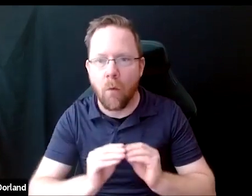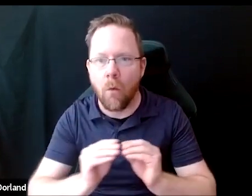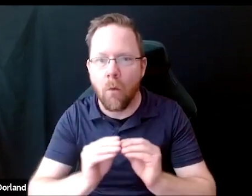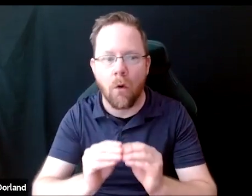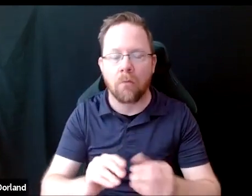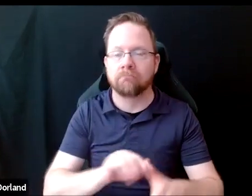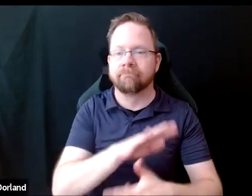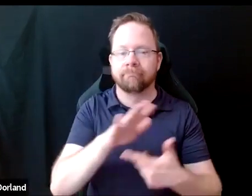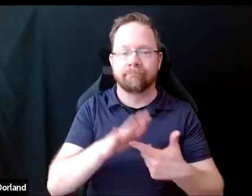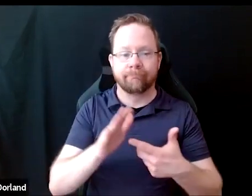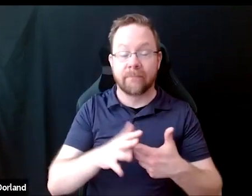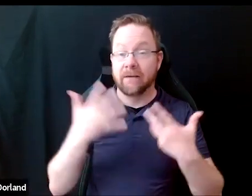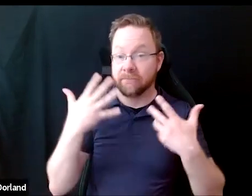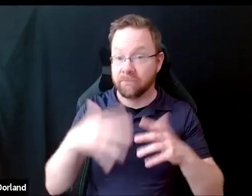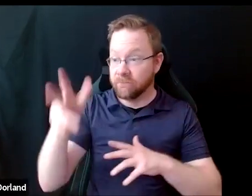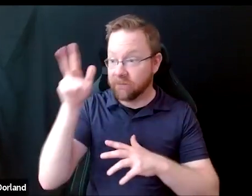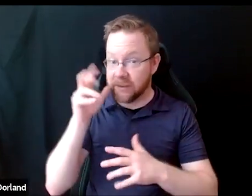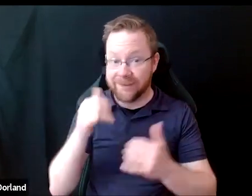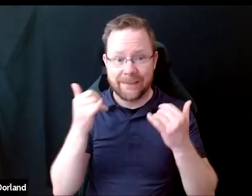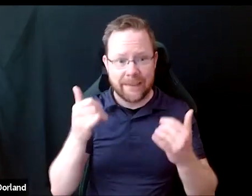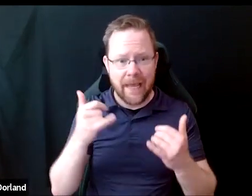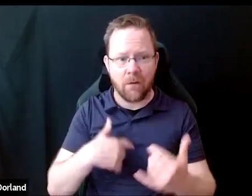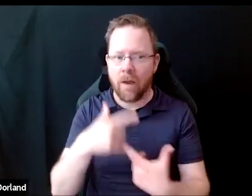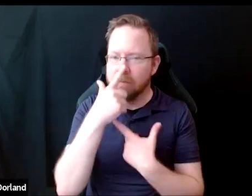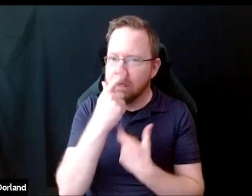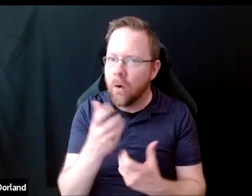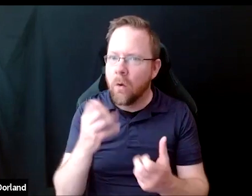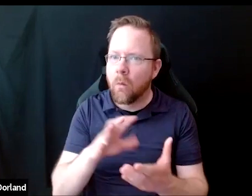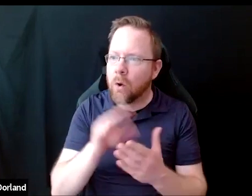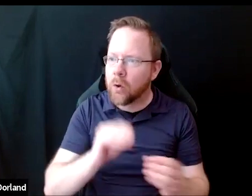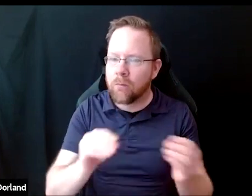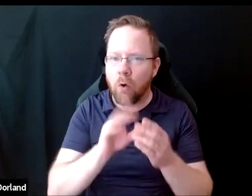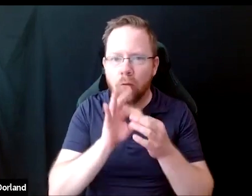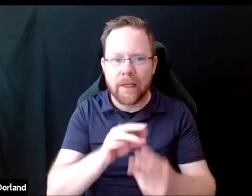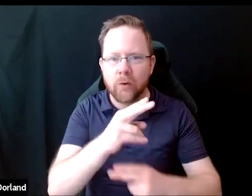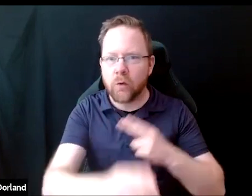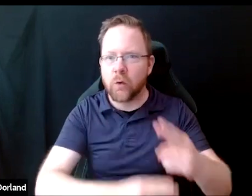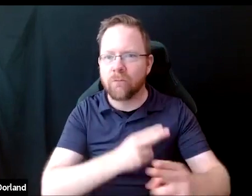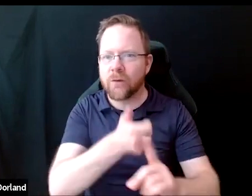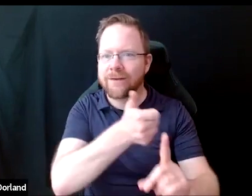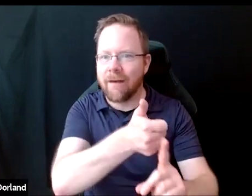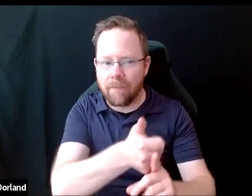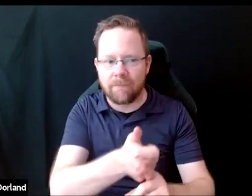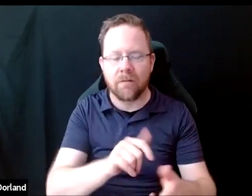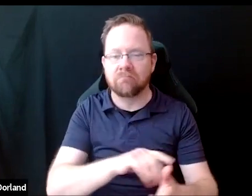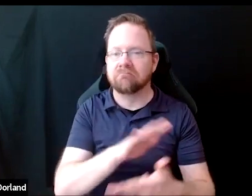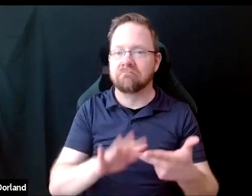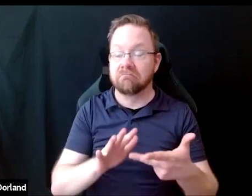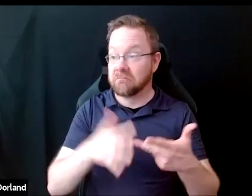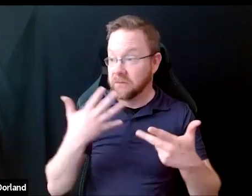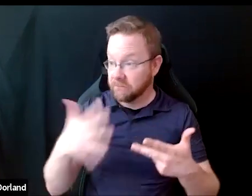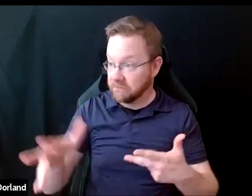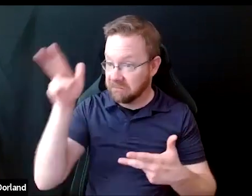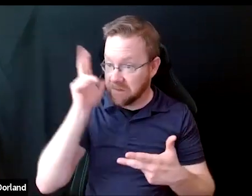after listening to these data sonifications, I'm interested in learning more about our universe. And 3, after listening to these